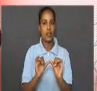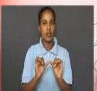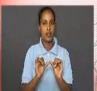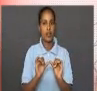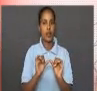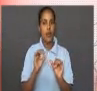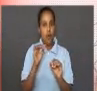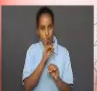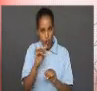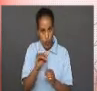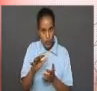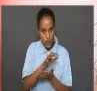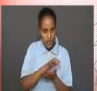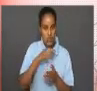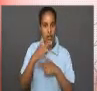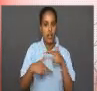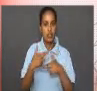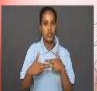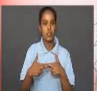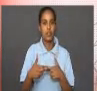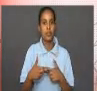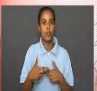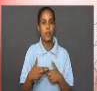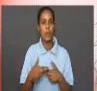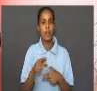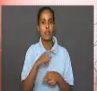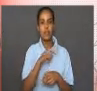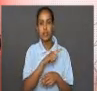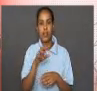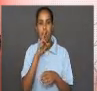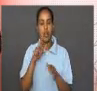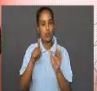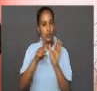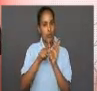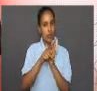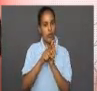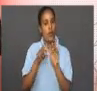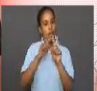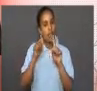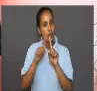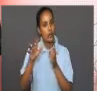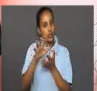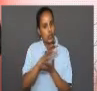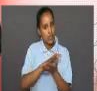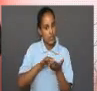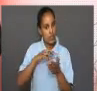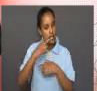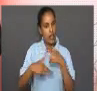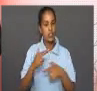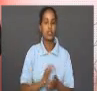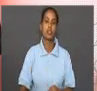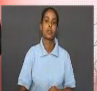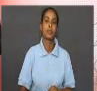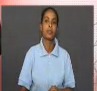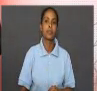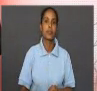for homogeneous reactions, there are rules for heterogeneous